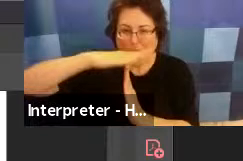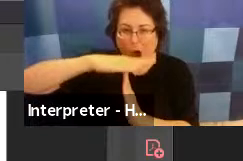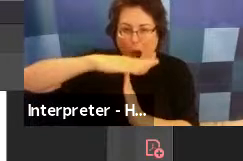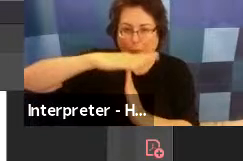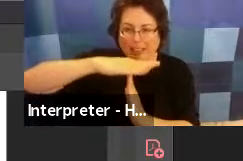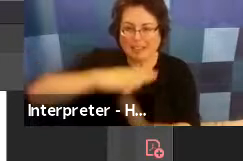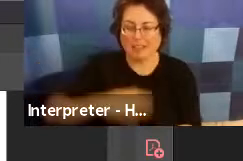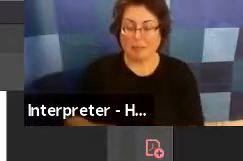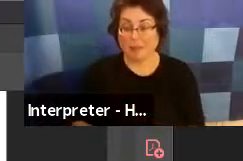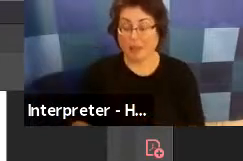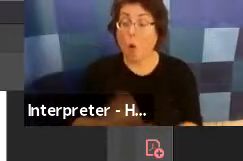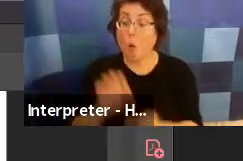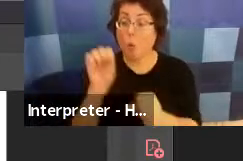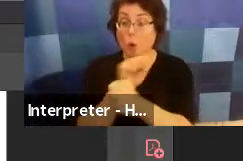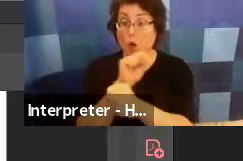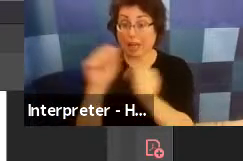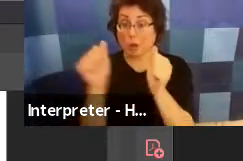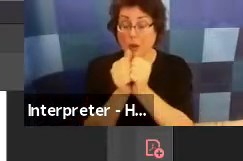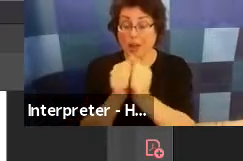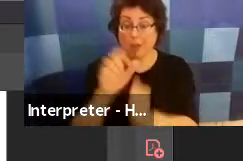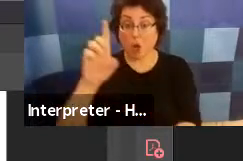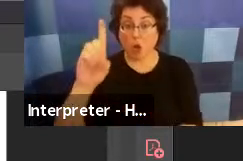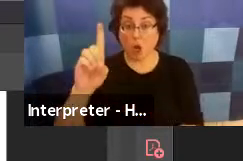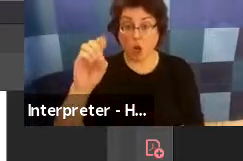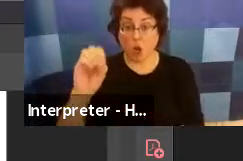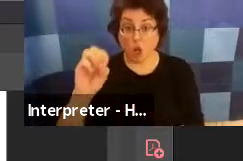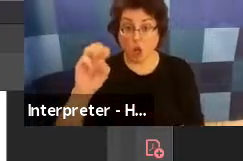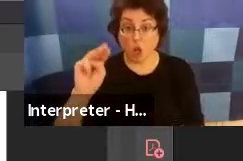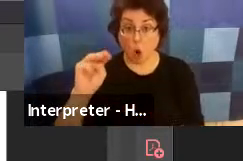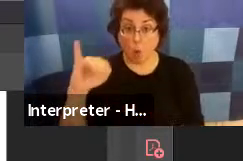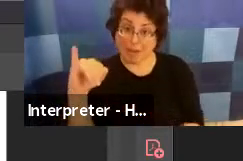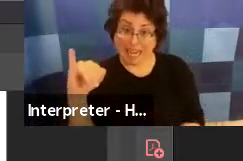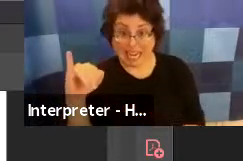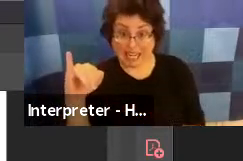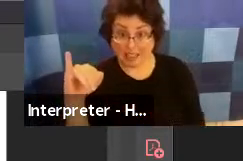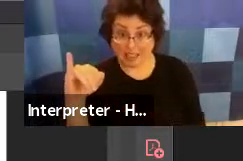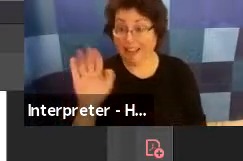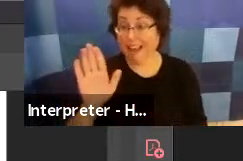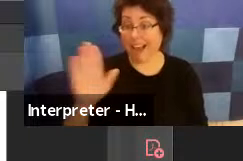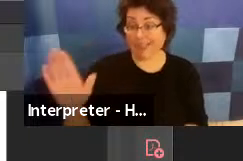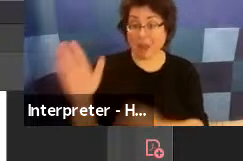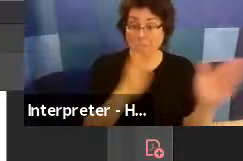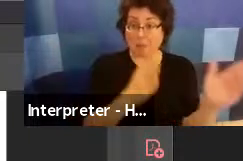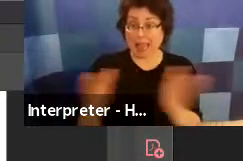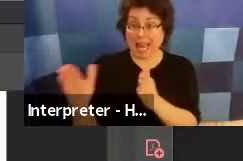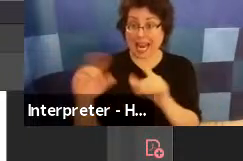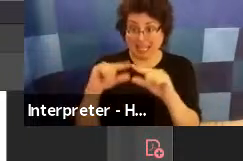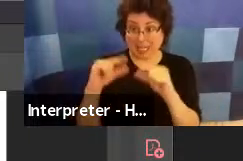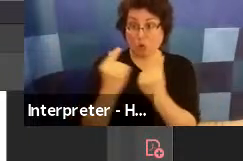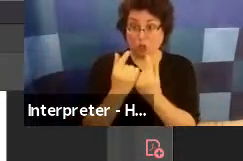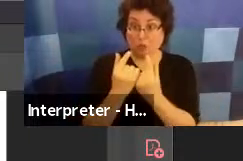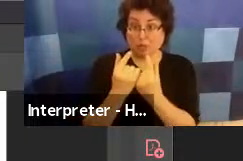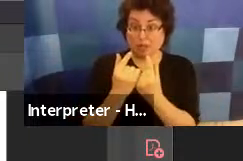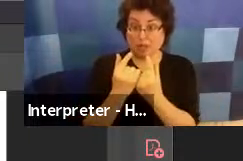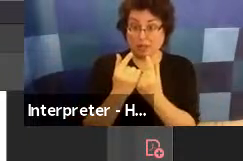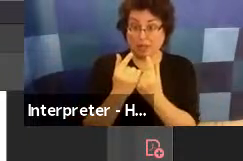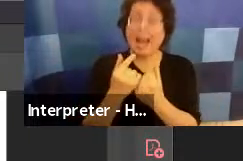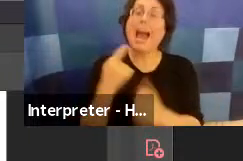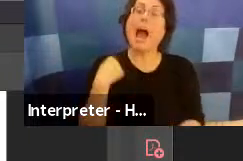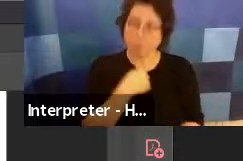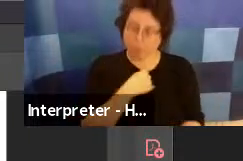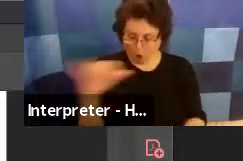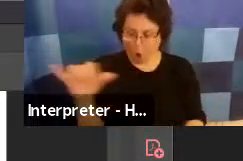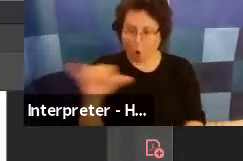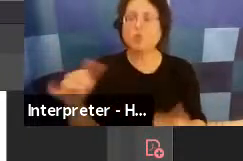Pittsburgh's Department of Mobility and Infrastructure and their planning group, we were able to get a lot and holding public